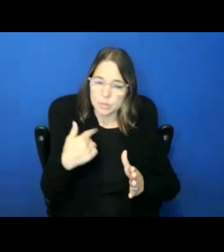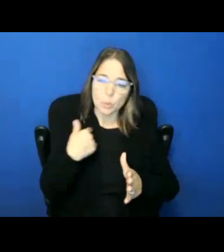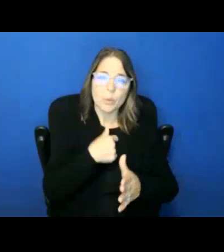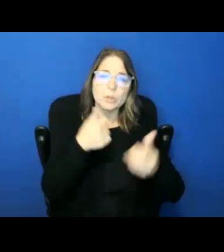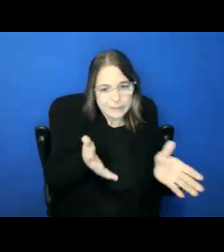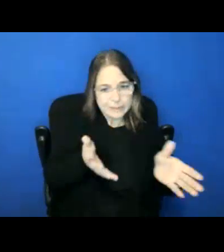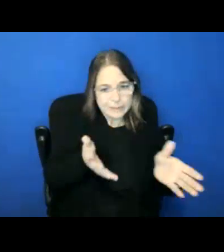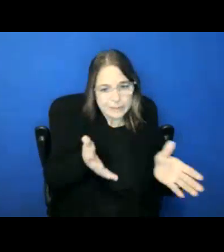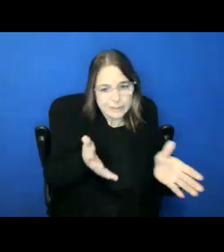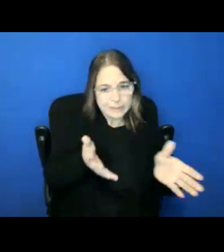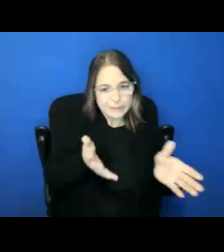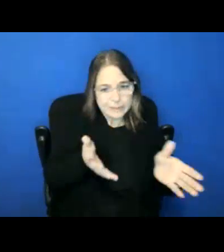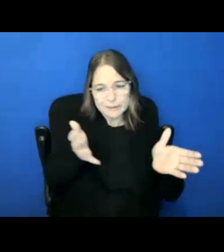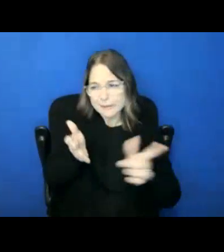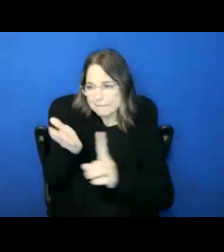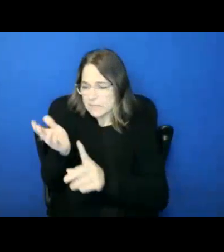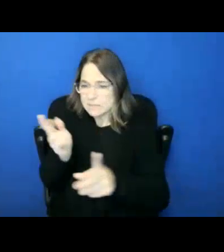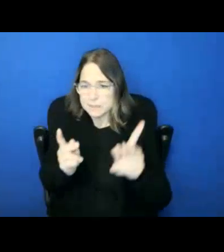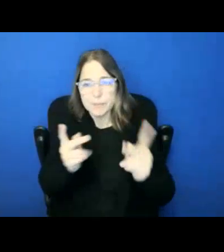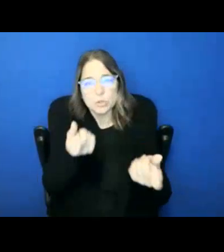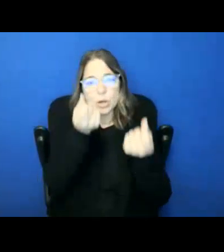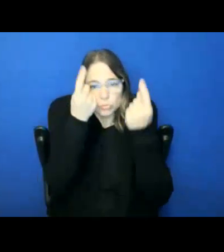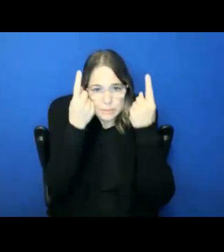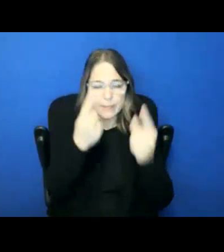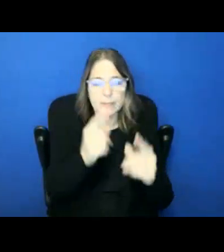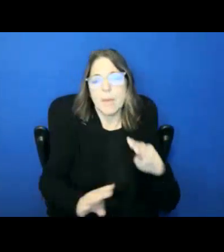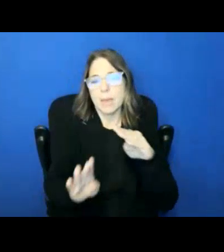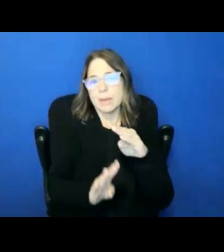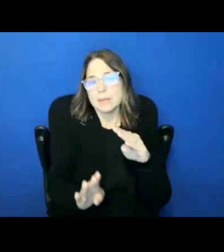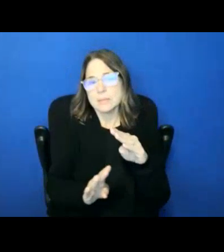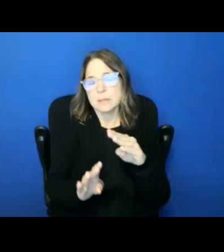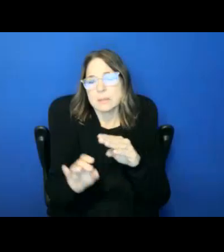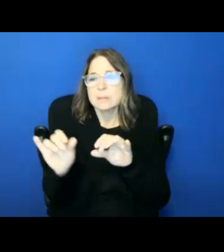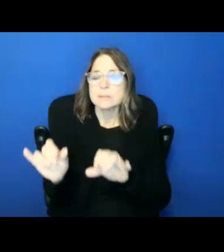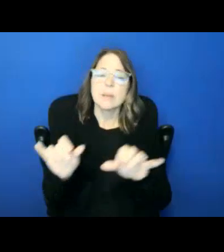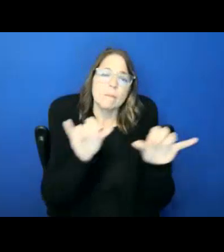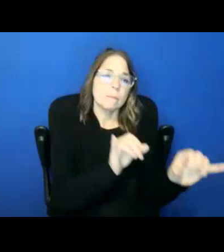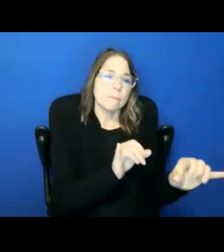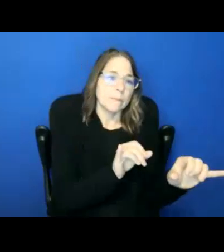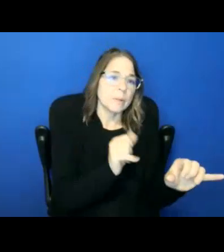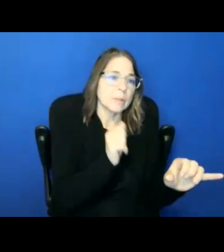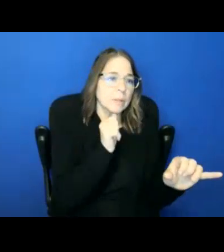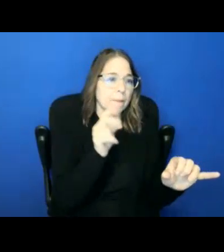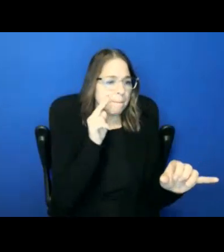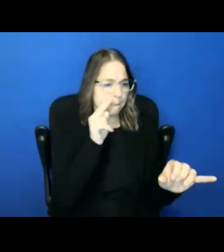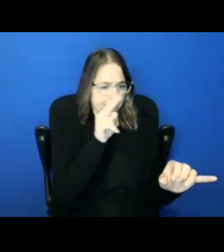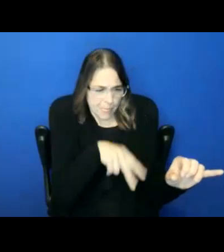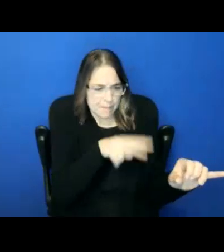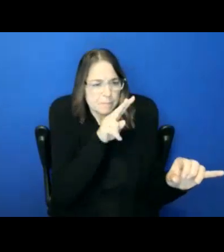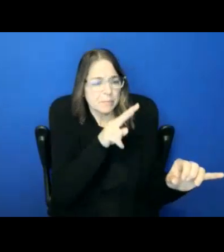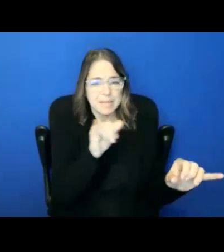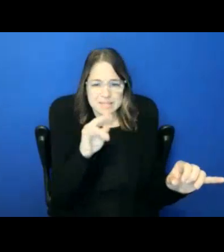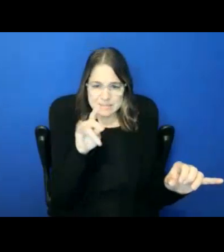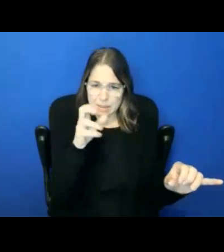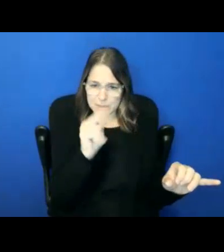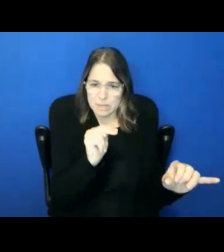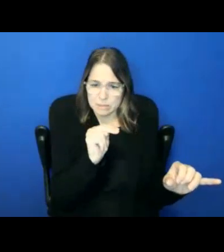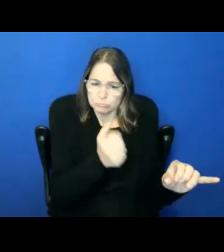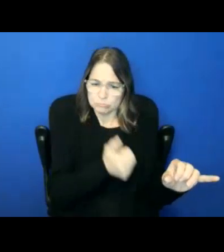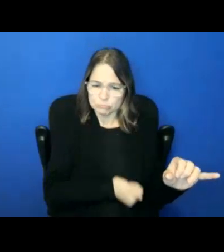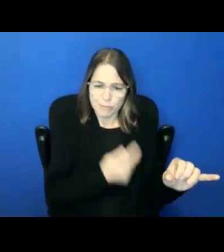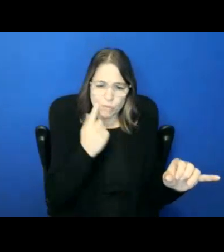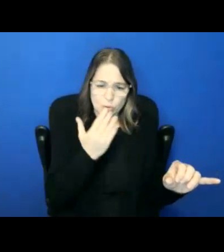get people just to understand the basics, just like you would not look at someone because they're on insulin, as Dr. Adams